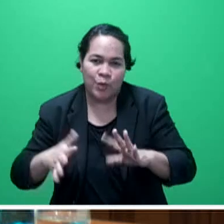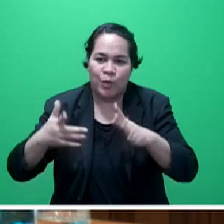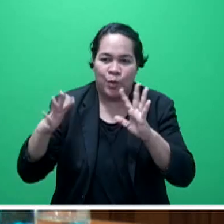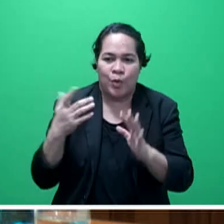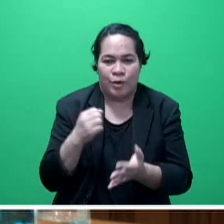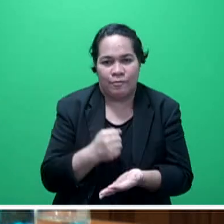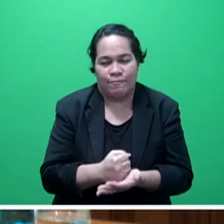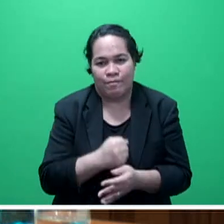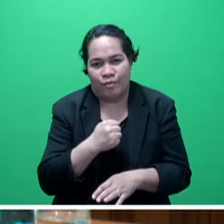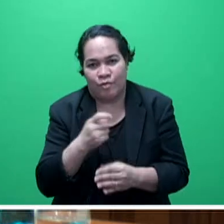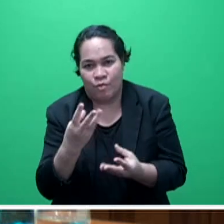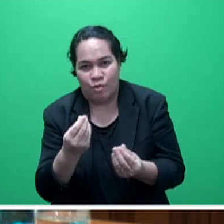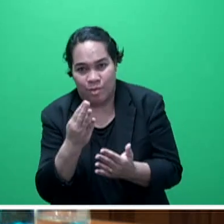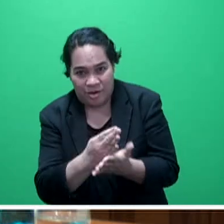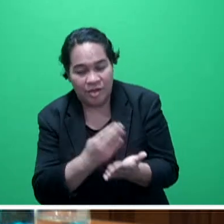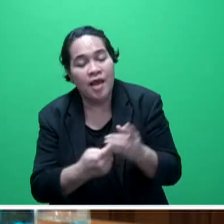support the budget for